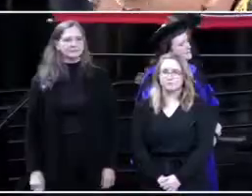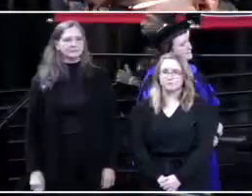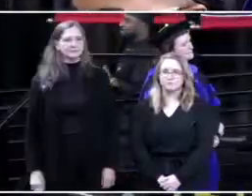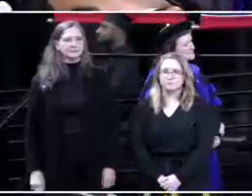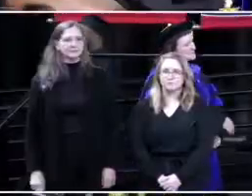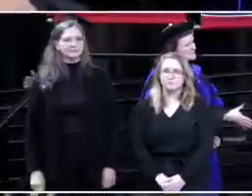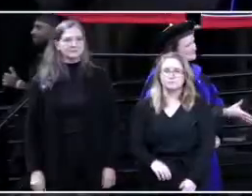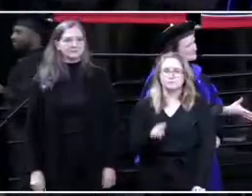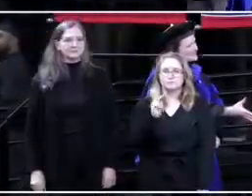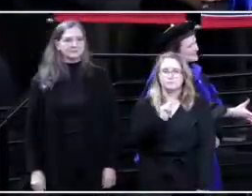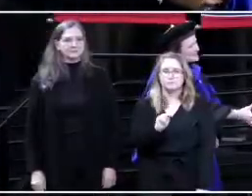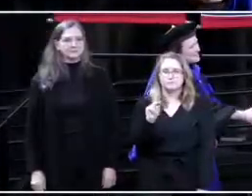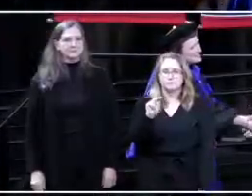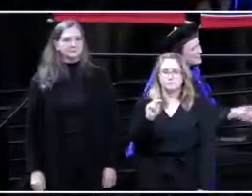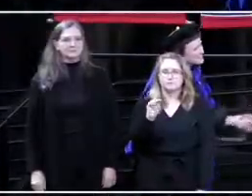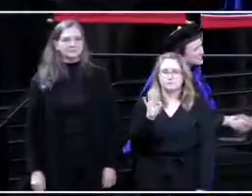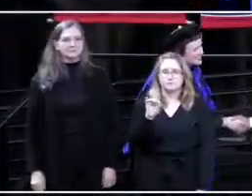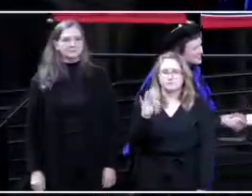Nikita Potter.